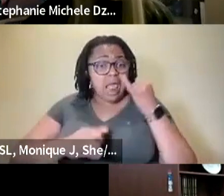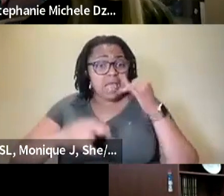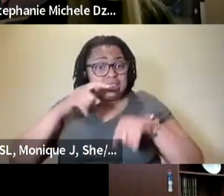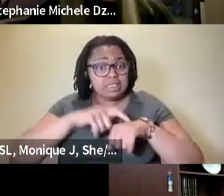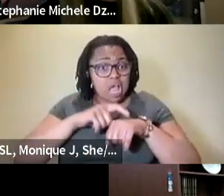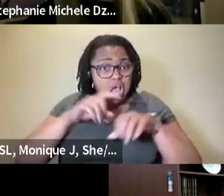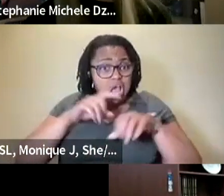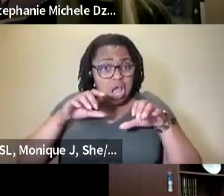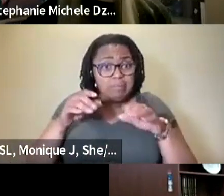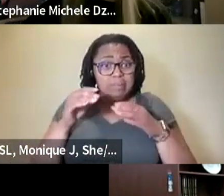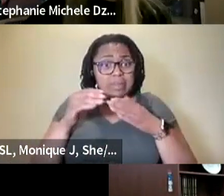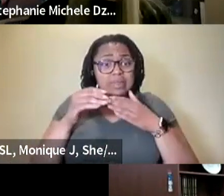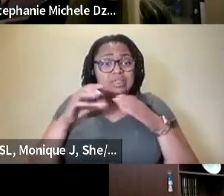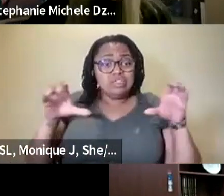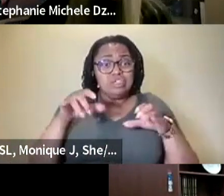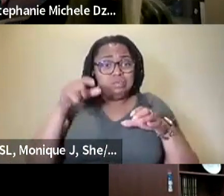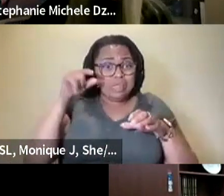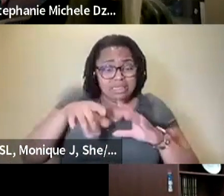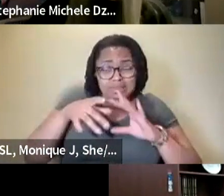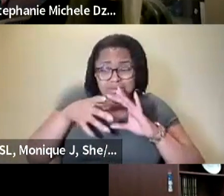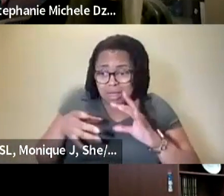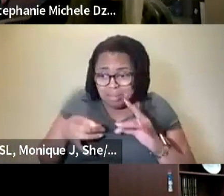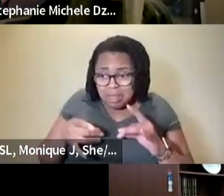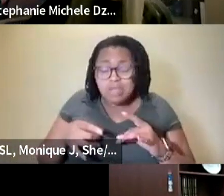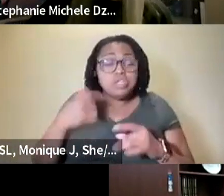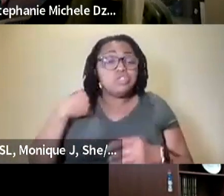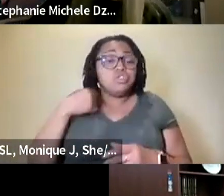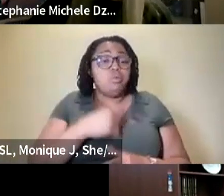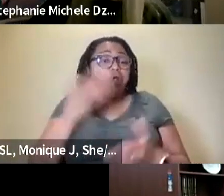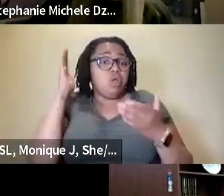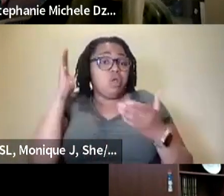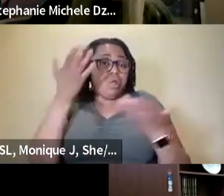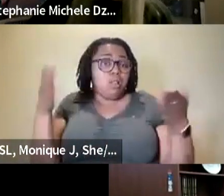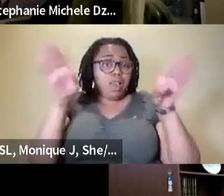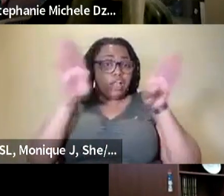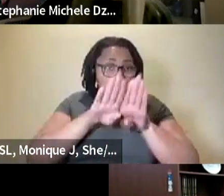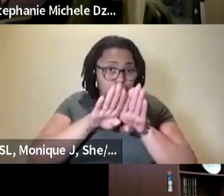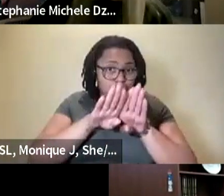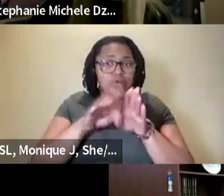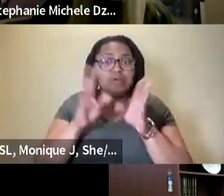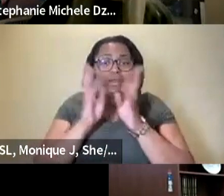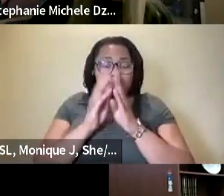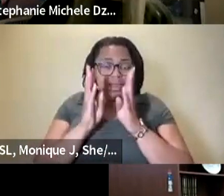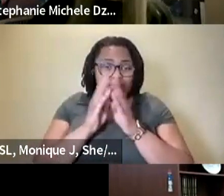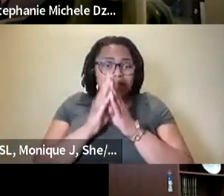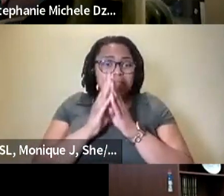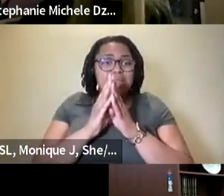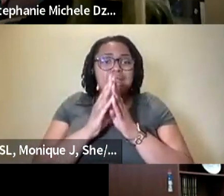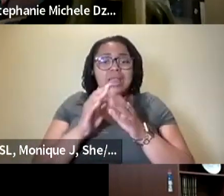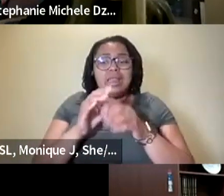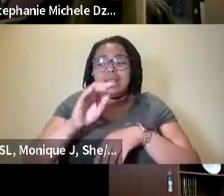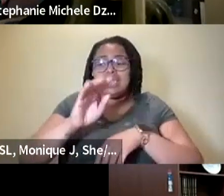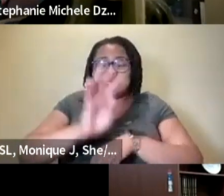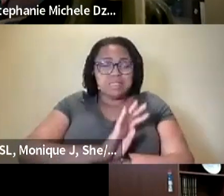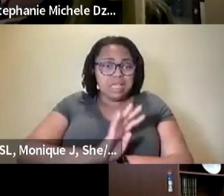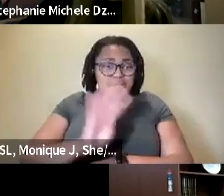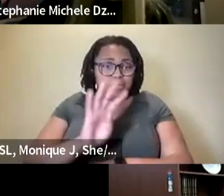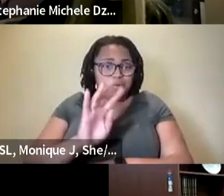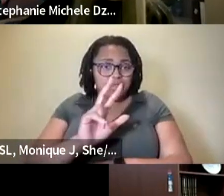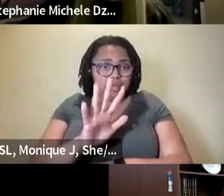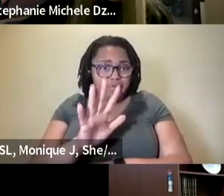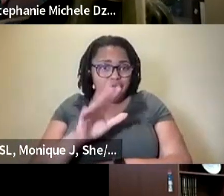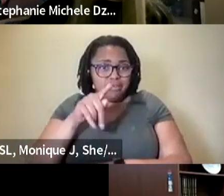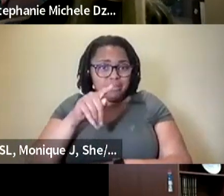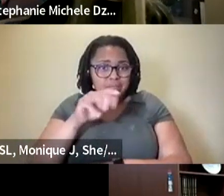this. So we will adjourn this meeting at